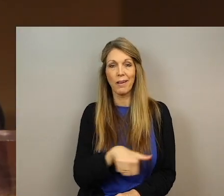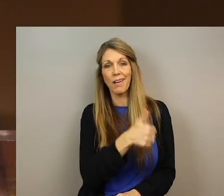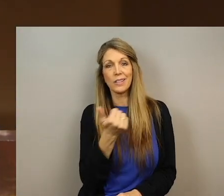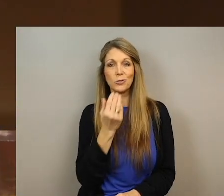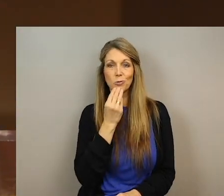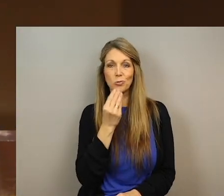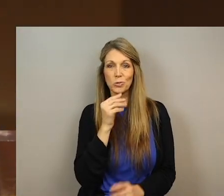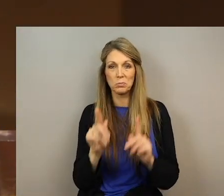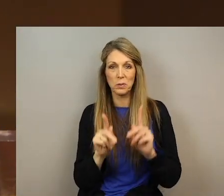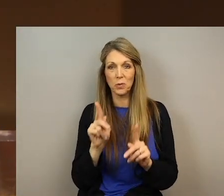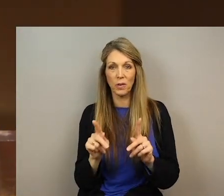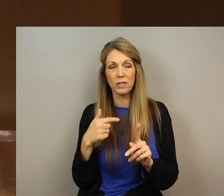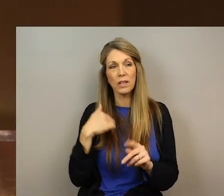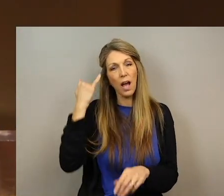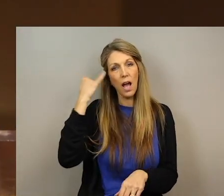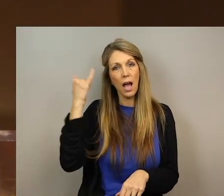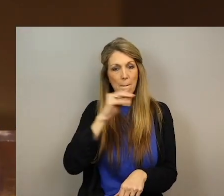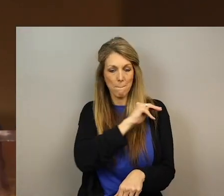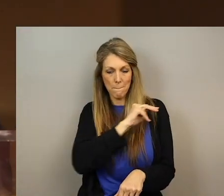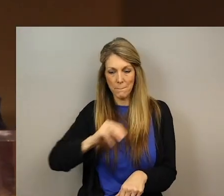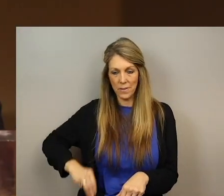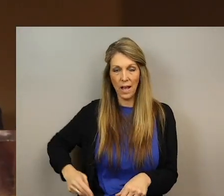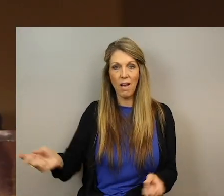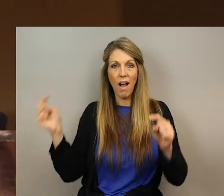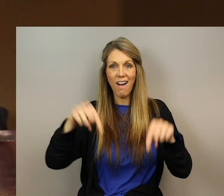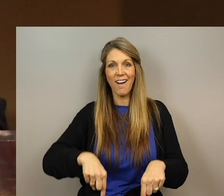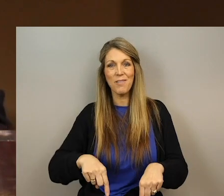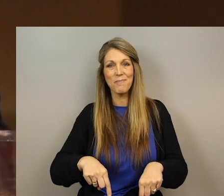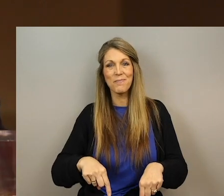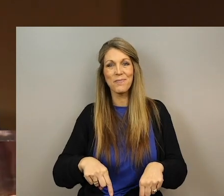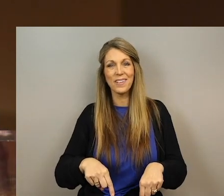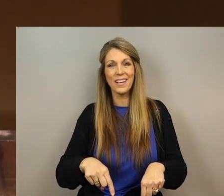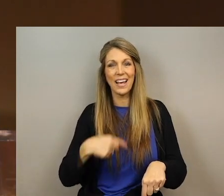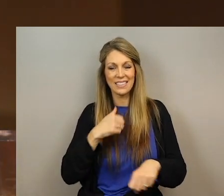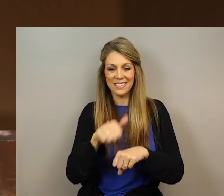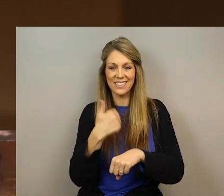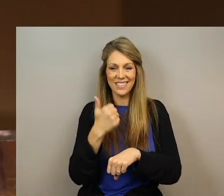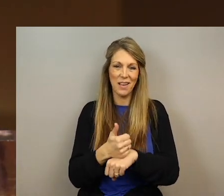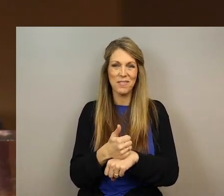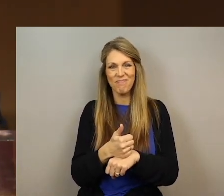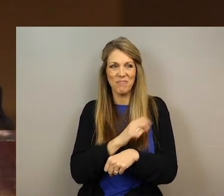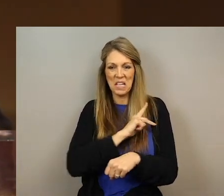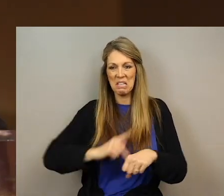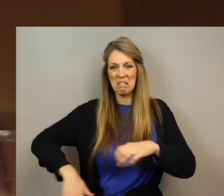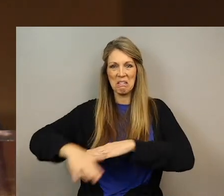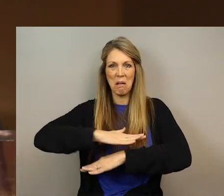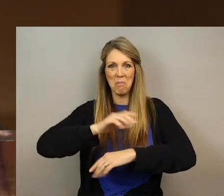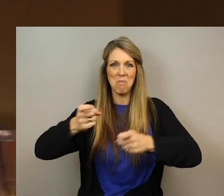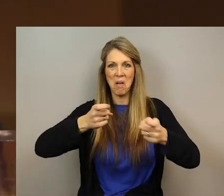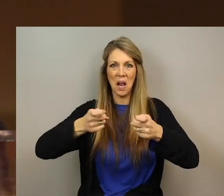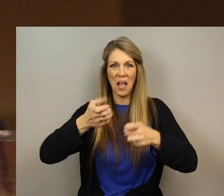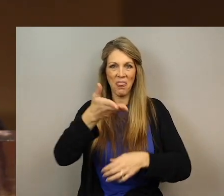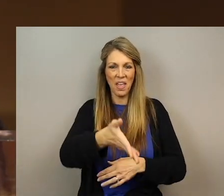of the day, had this idea that the Messiah was going to come and that He was going to establish a reign, that He was going to establish a